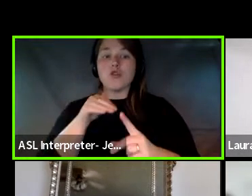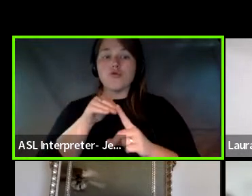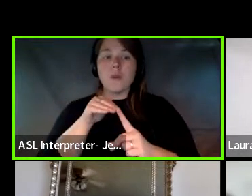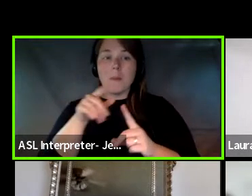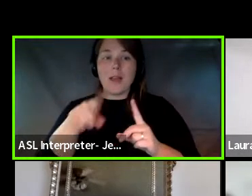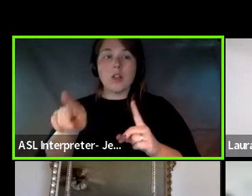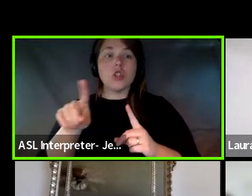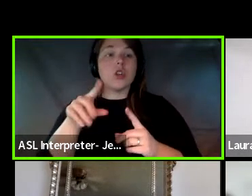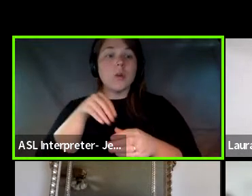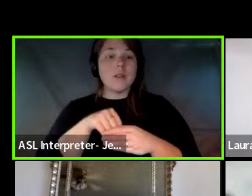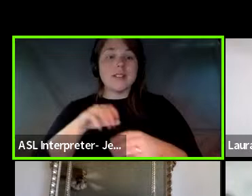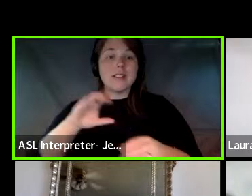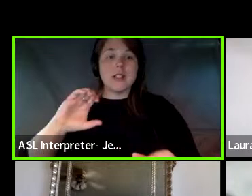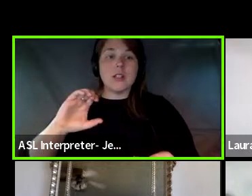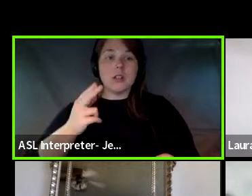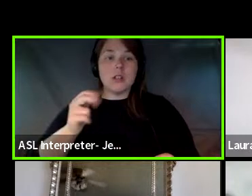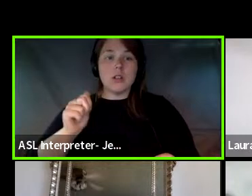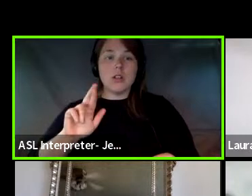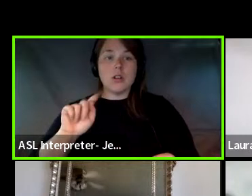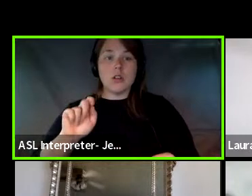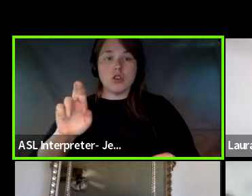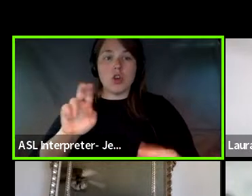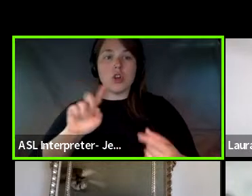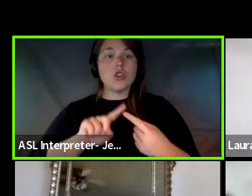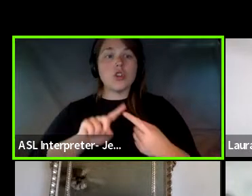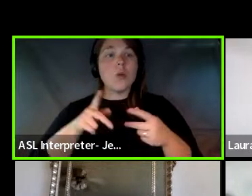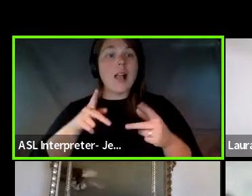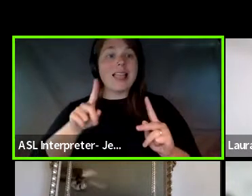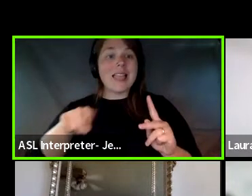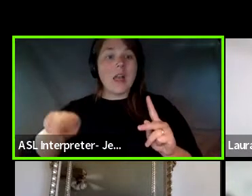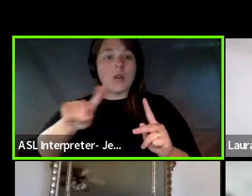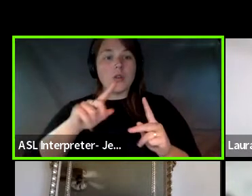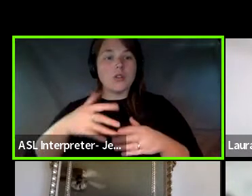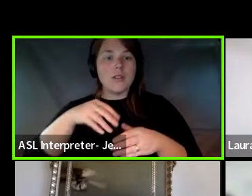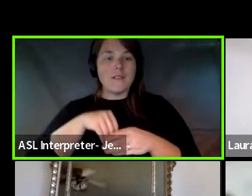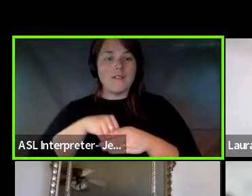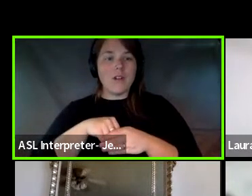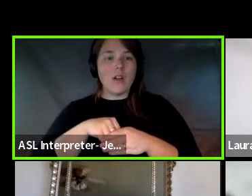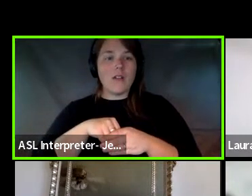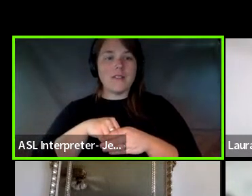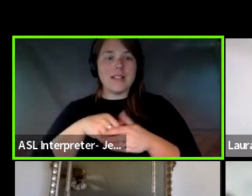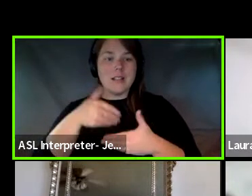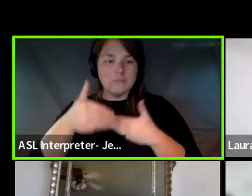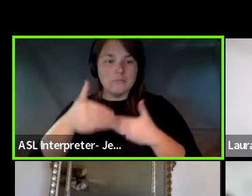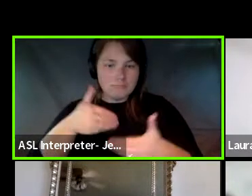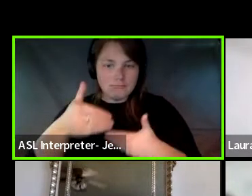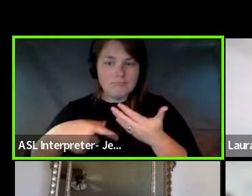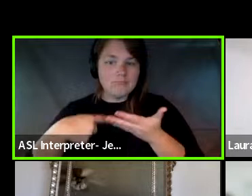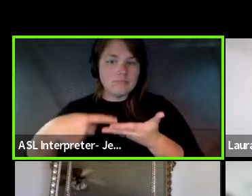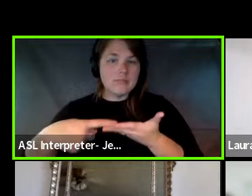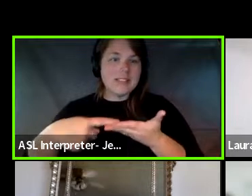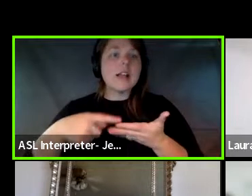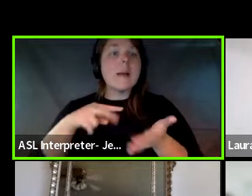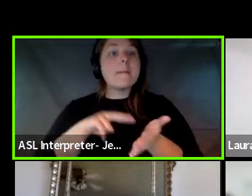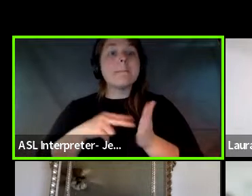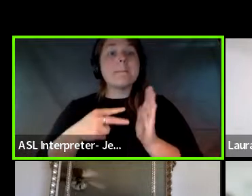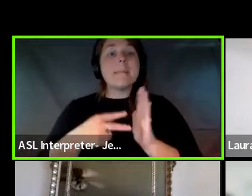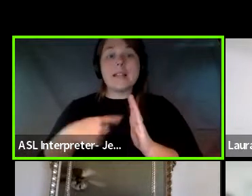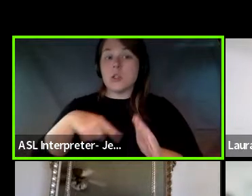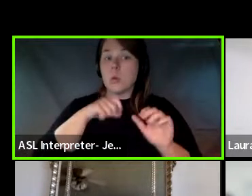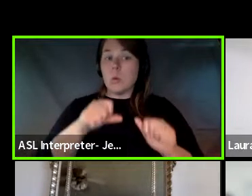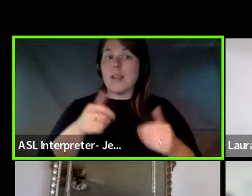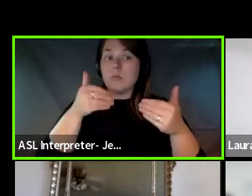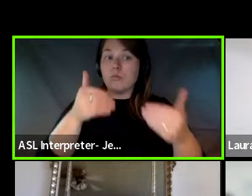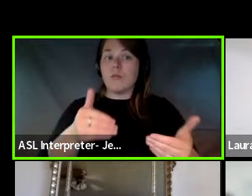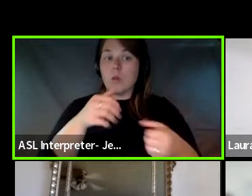your charter is to allow you all to engage in parallel processes, meaning that we can move forward with the vote